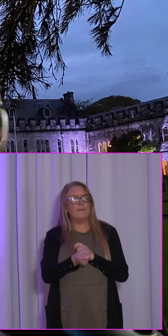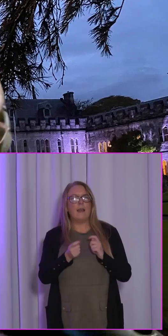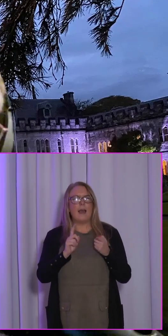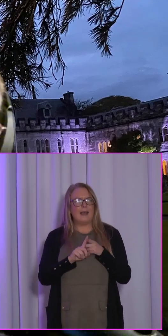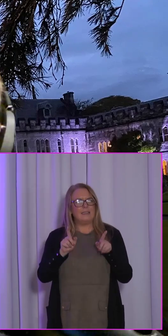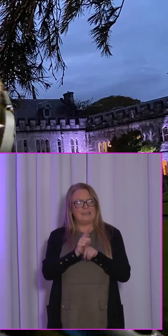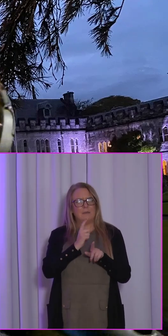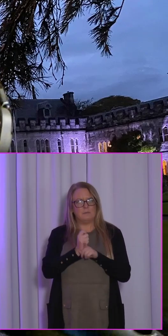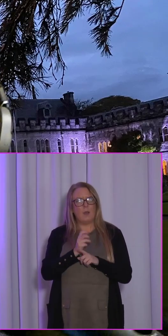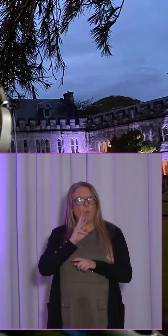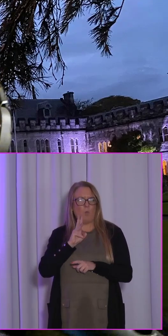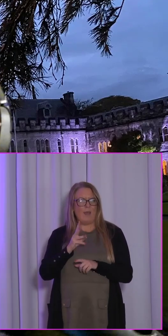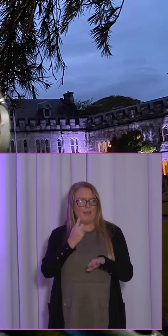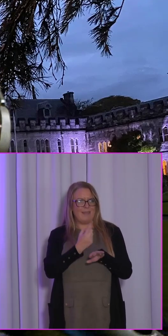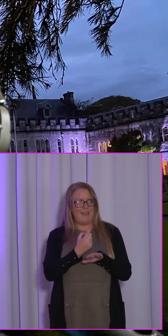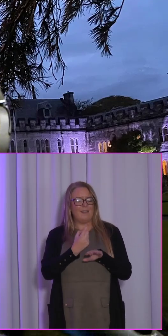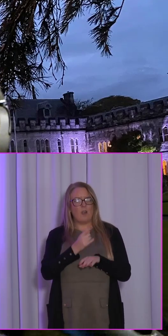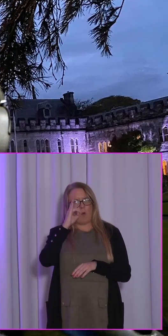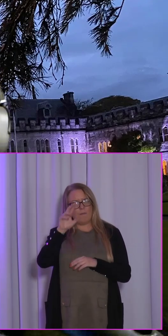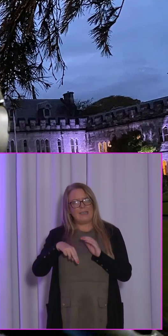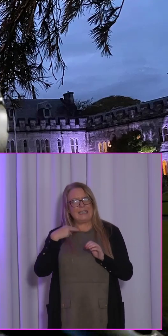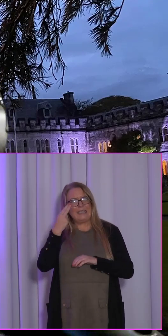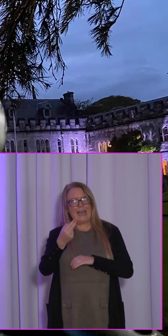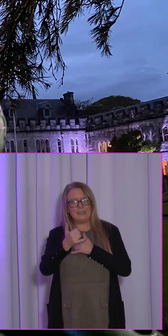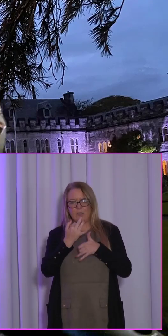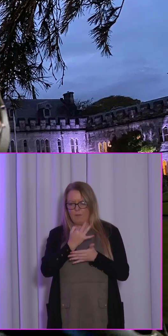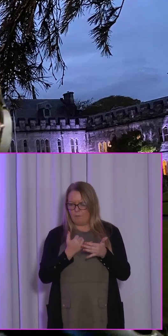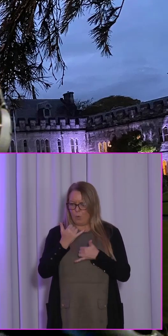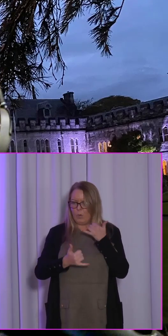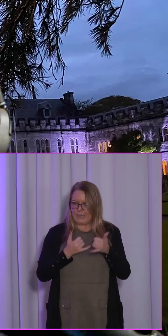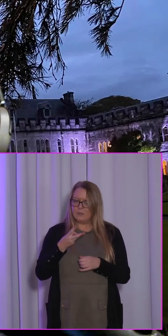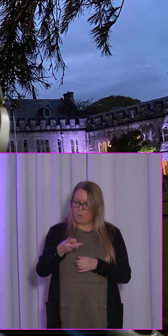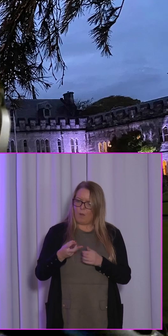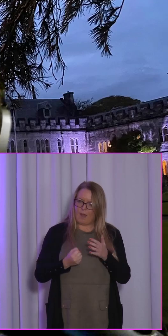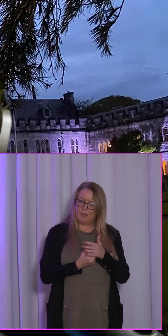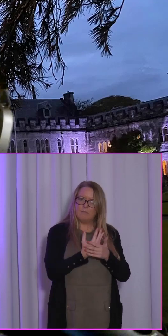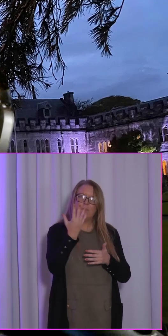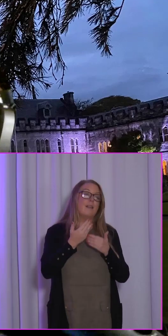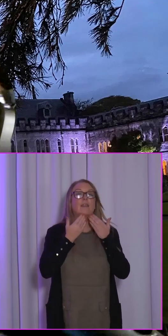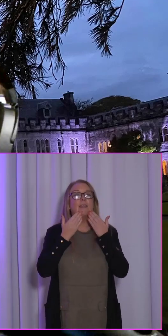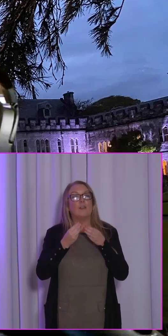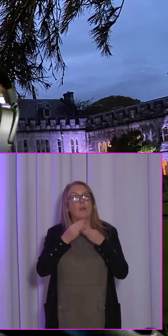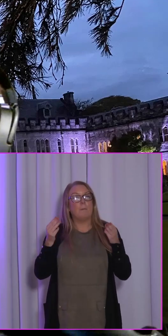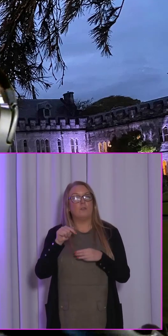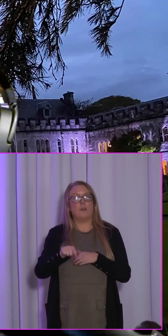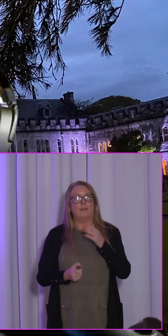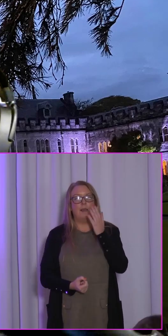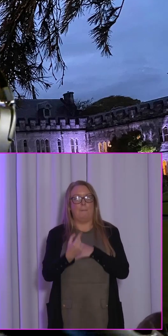the will is there, hopefully in the next couple of years, we'll see this come to fruition. Thank you very much for this